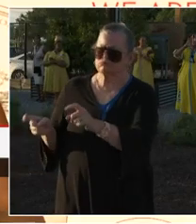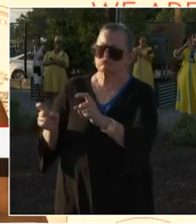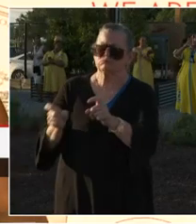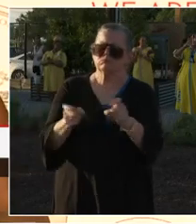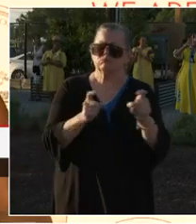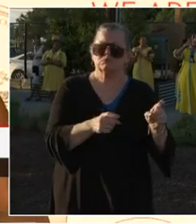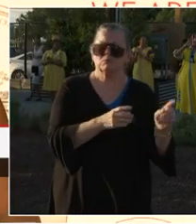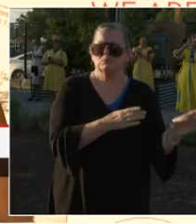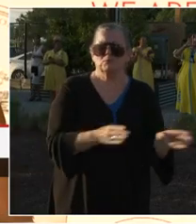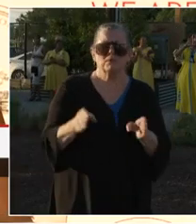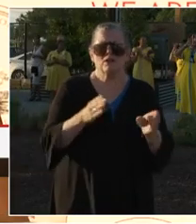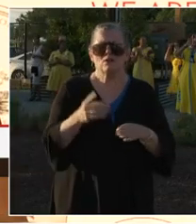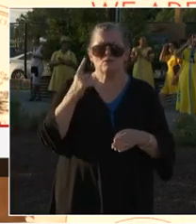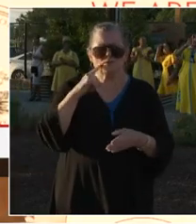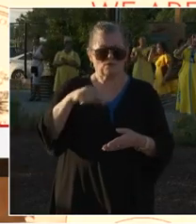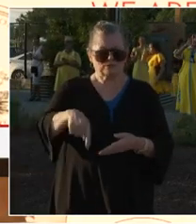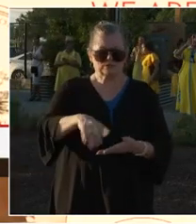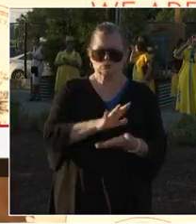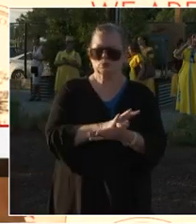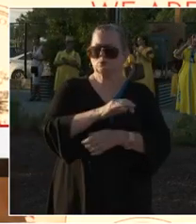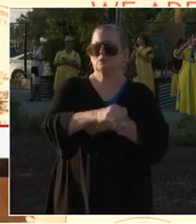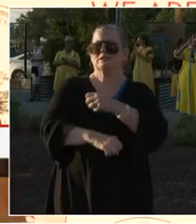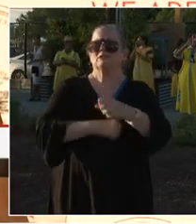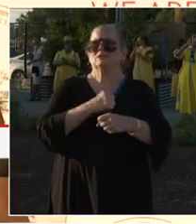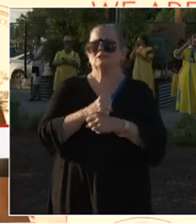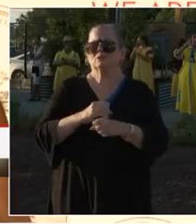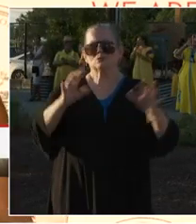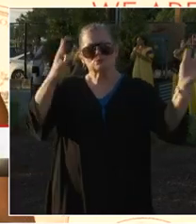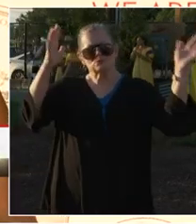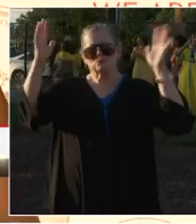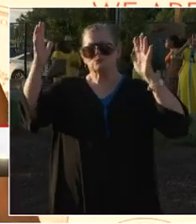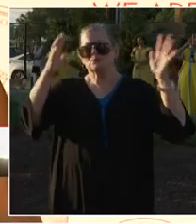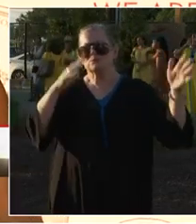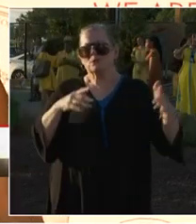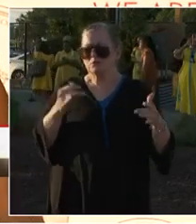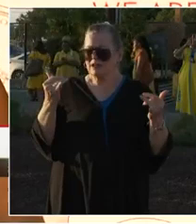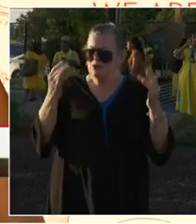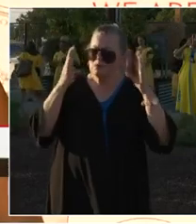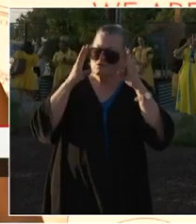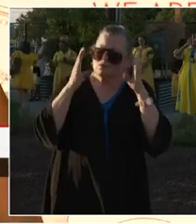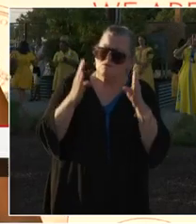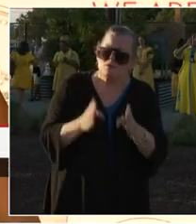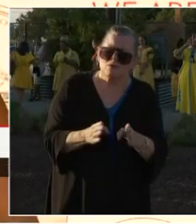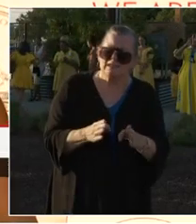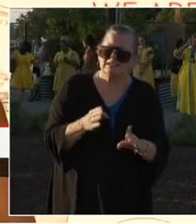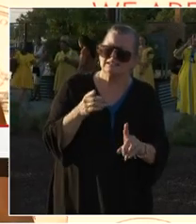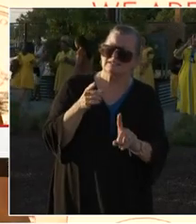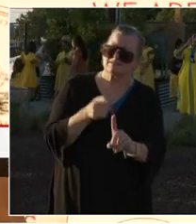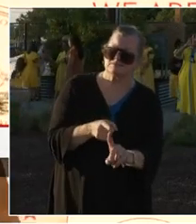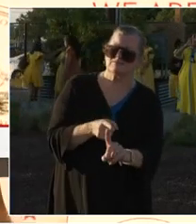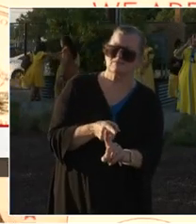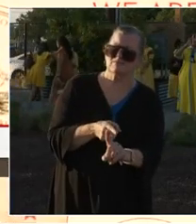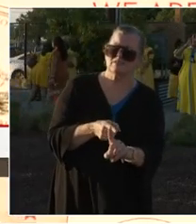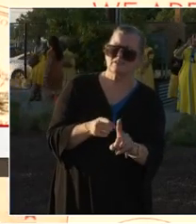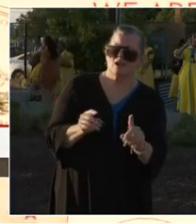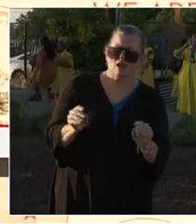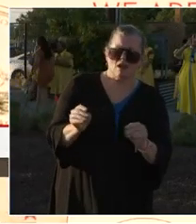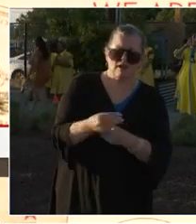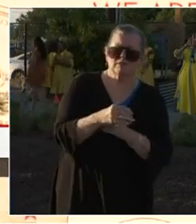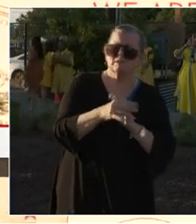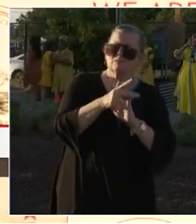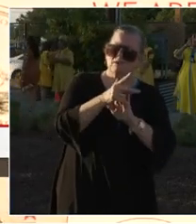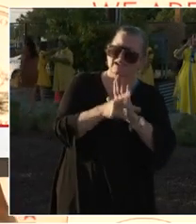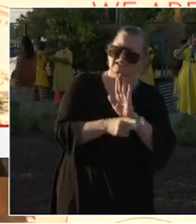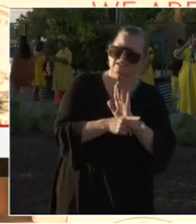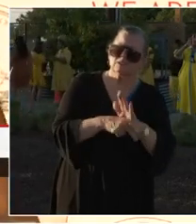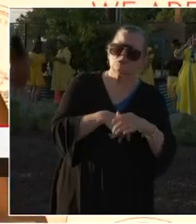for this school year. We're also focused, as our Office on Policy has been, on making sure that